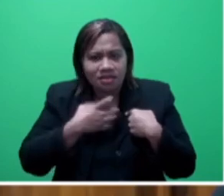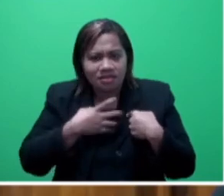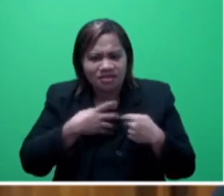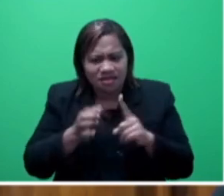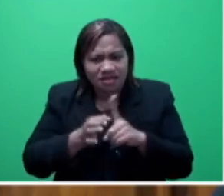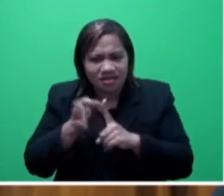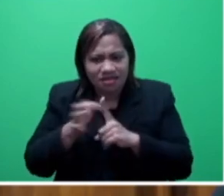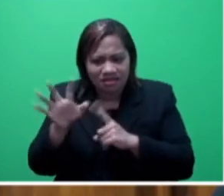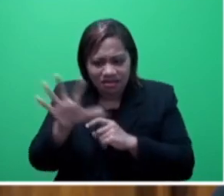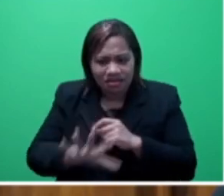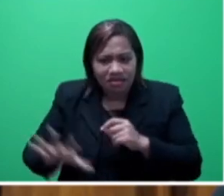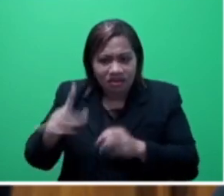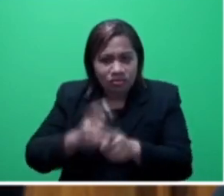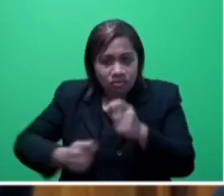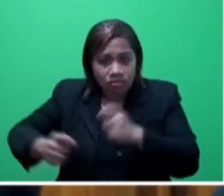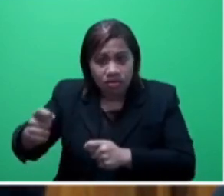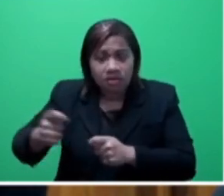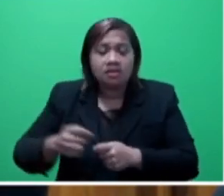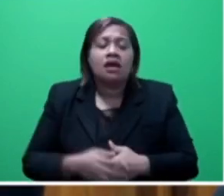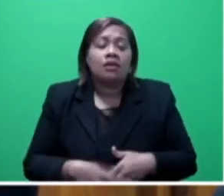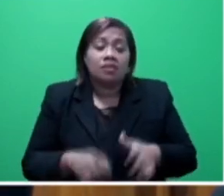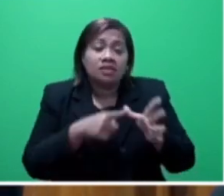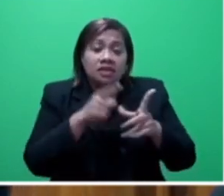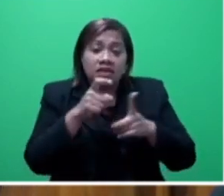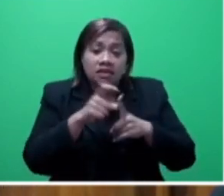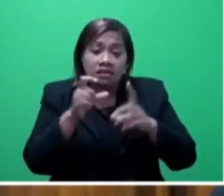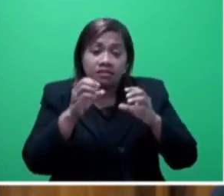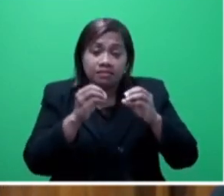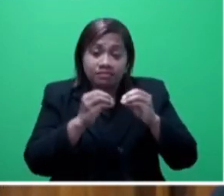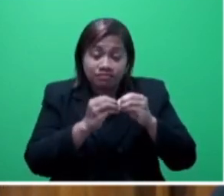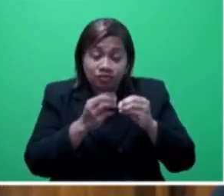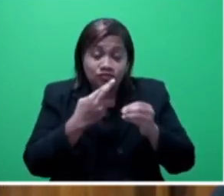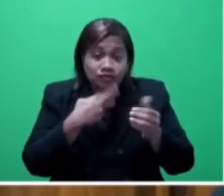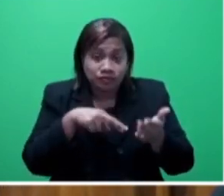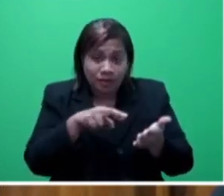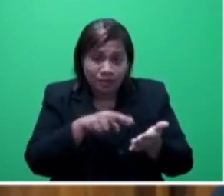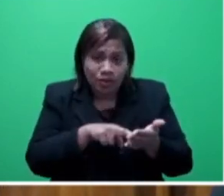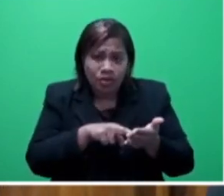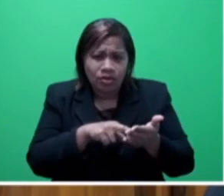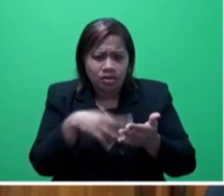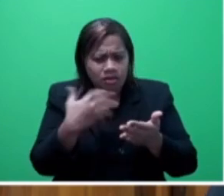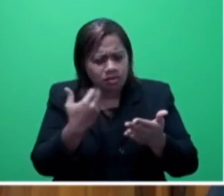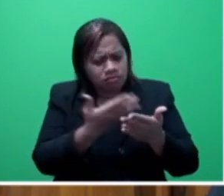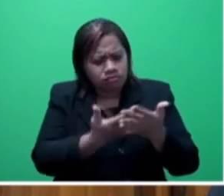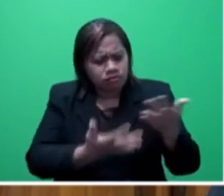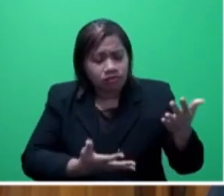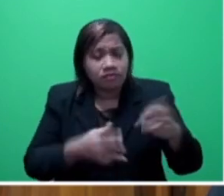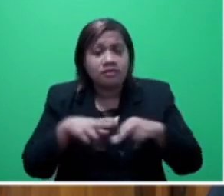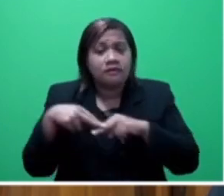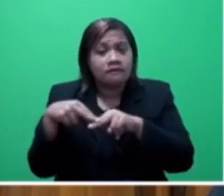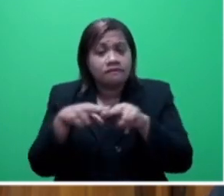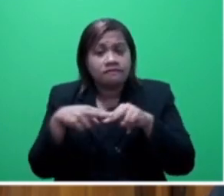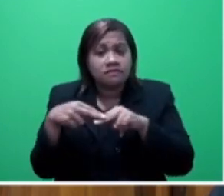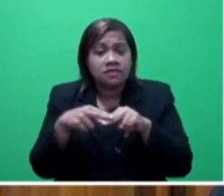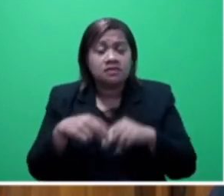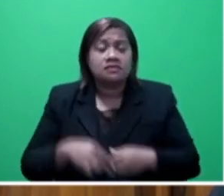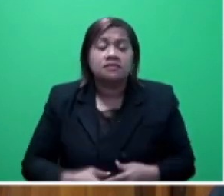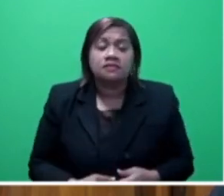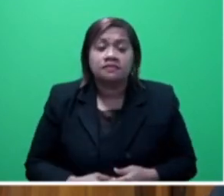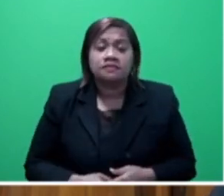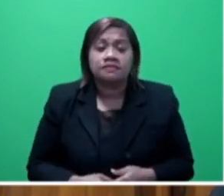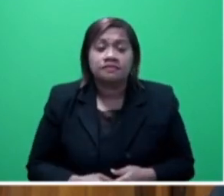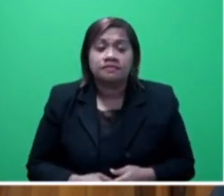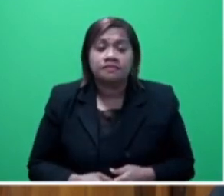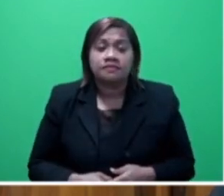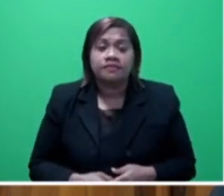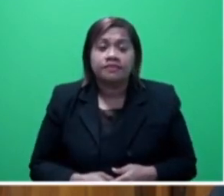Mr. Speaker, the ADB report quite rightly points out that Fiji has been moderately